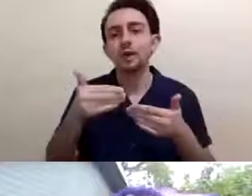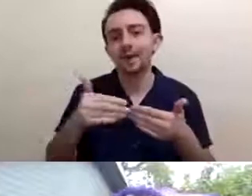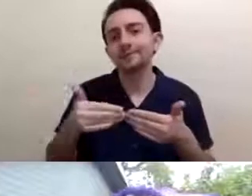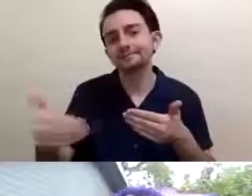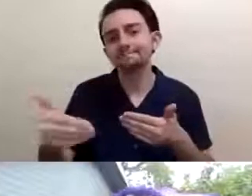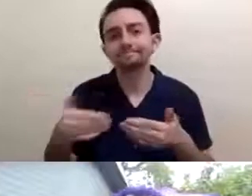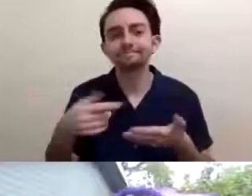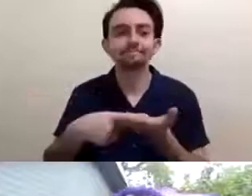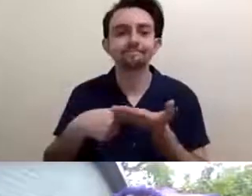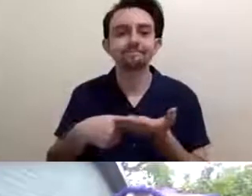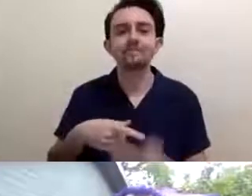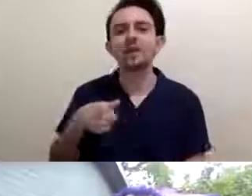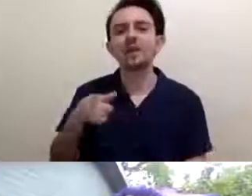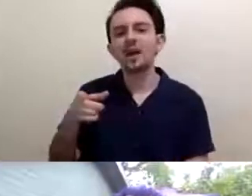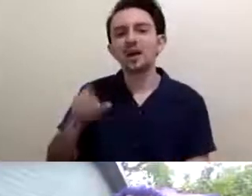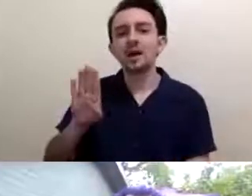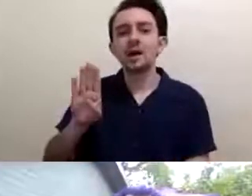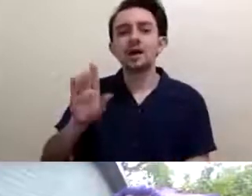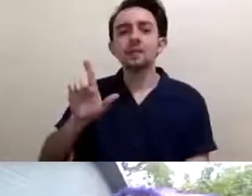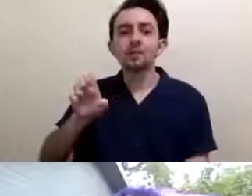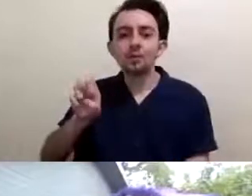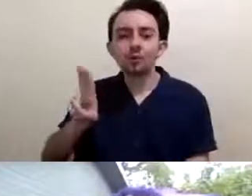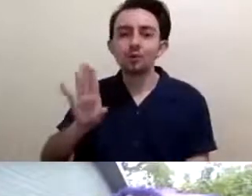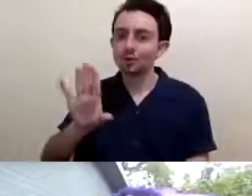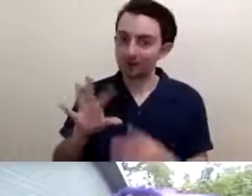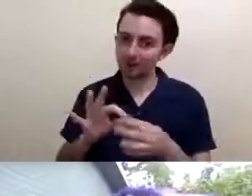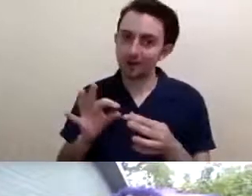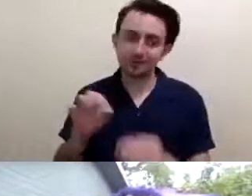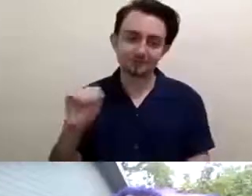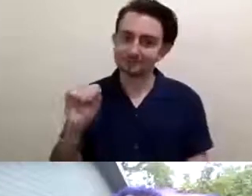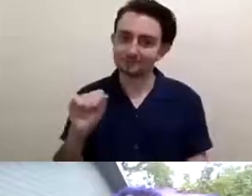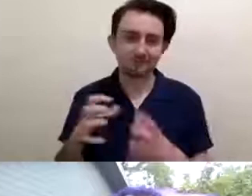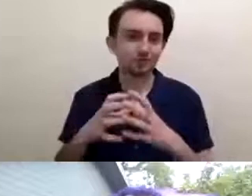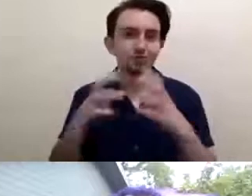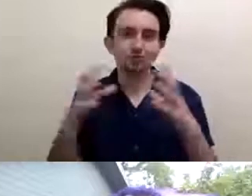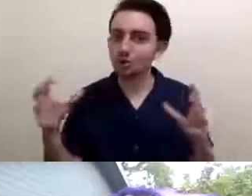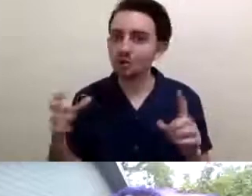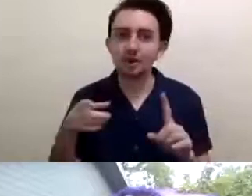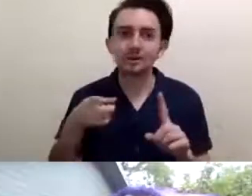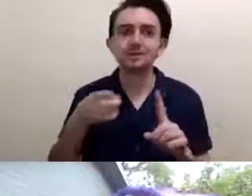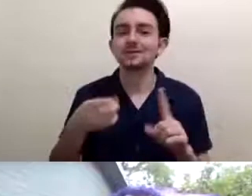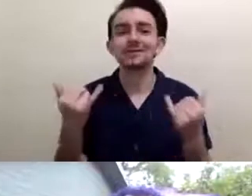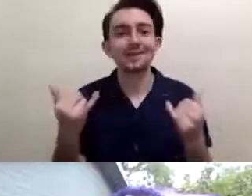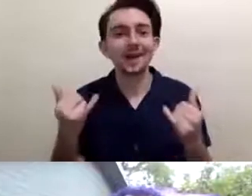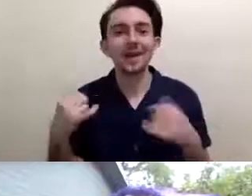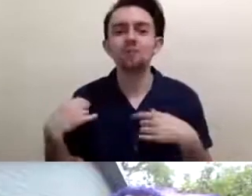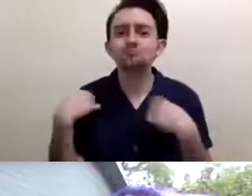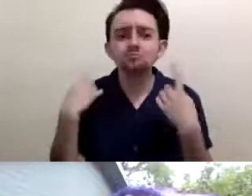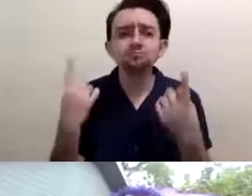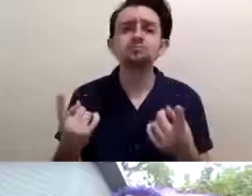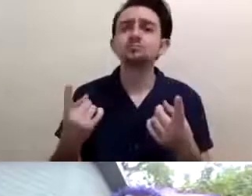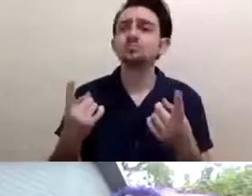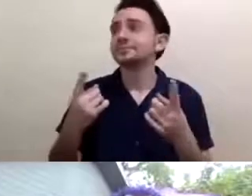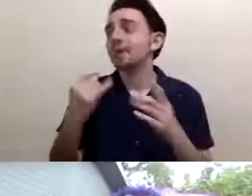Blue's comments. There's so much right now that is on the verge of dying in our city, in the arts community.